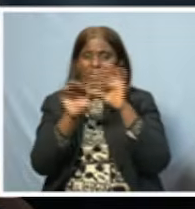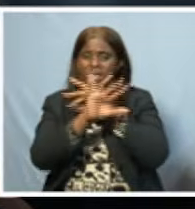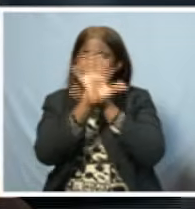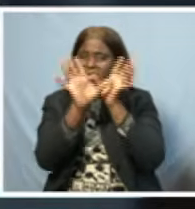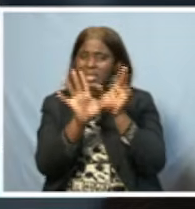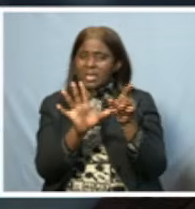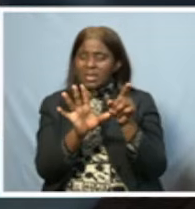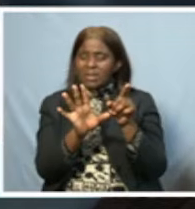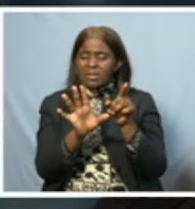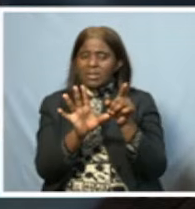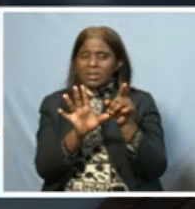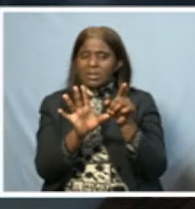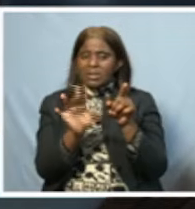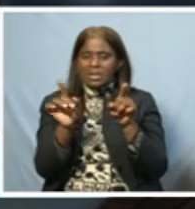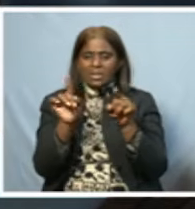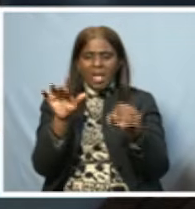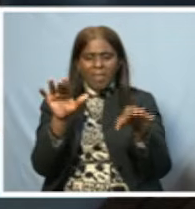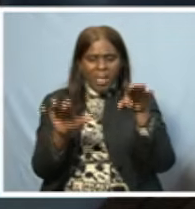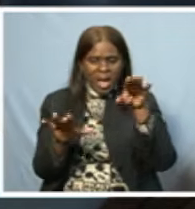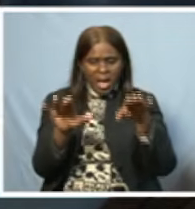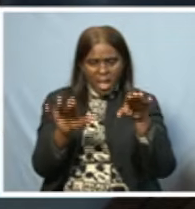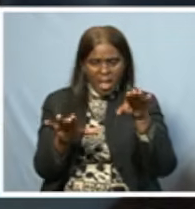The balance of